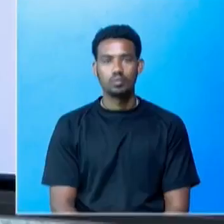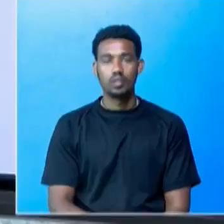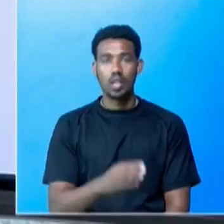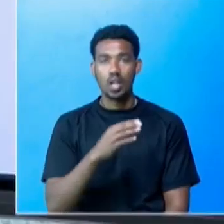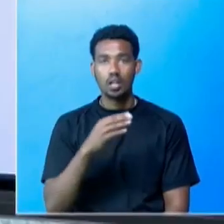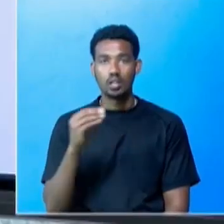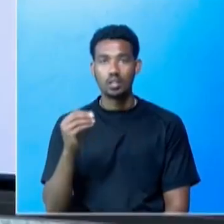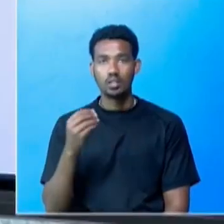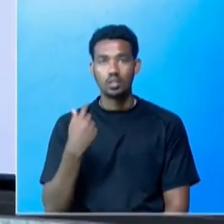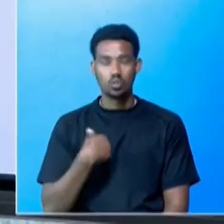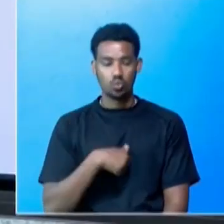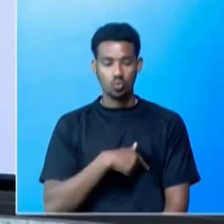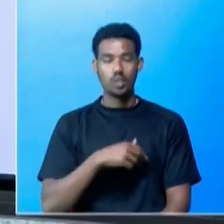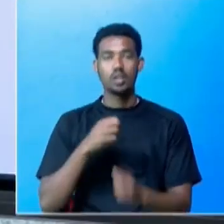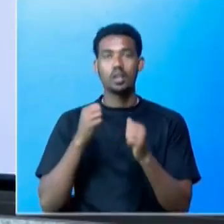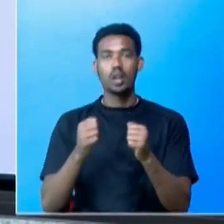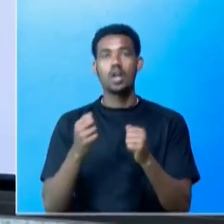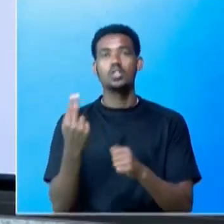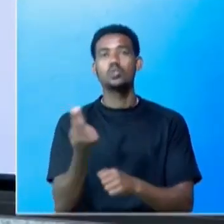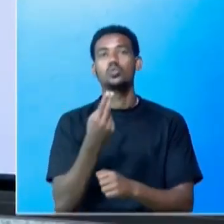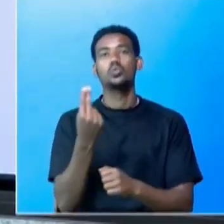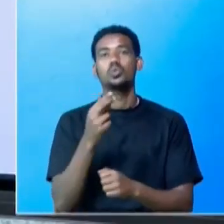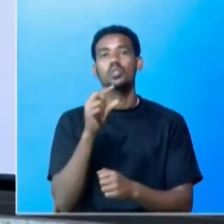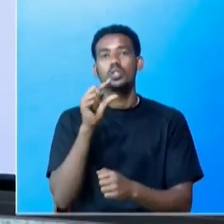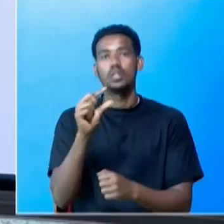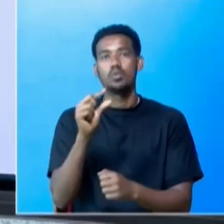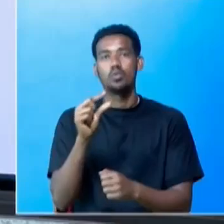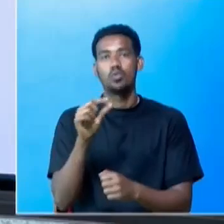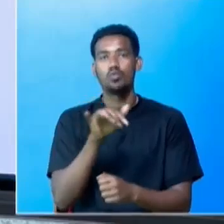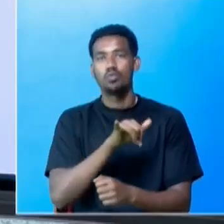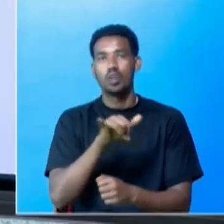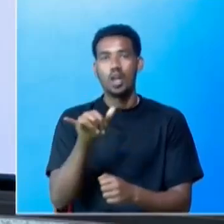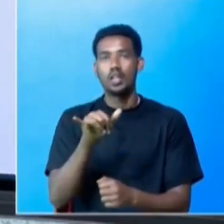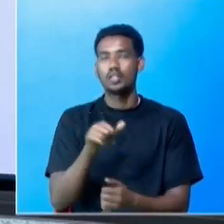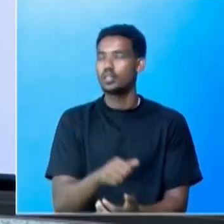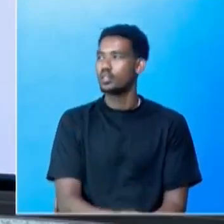and we can use some of like look,